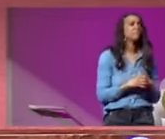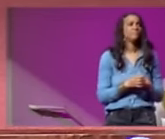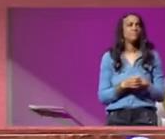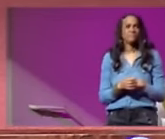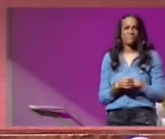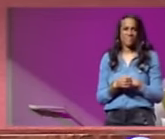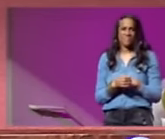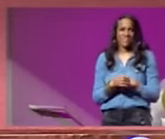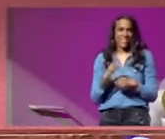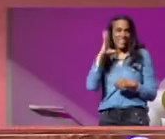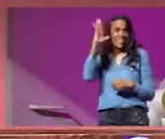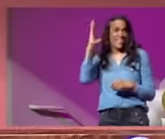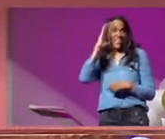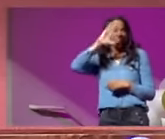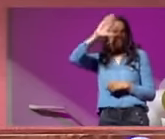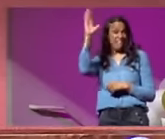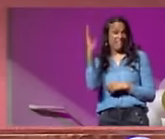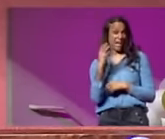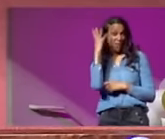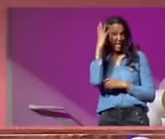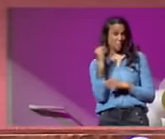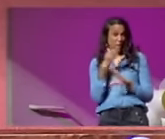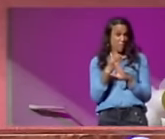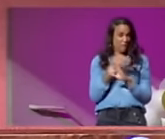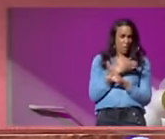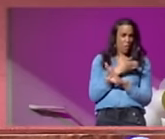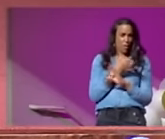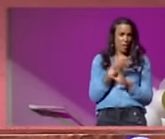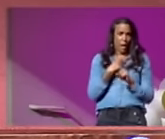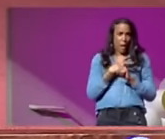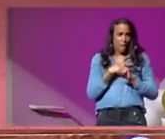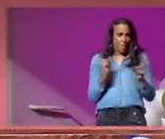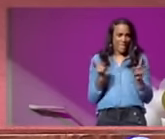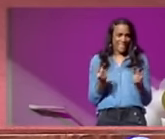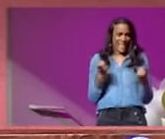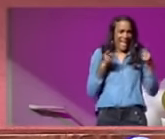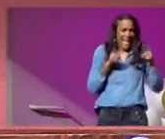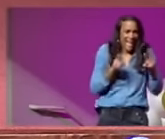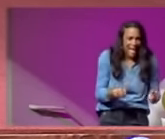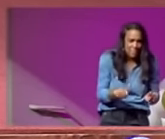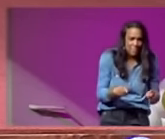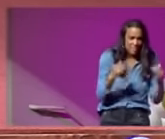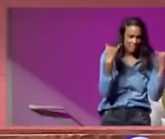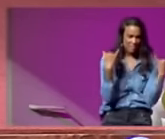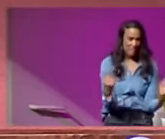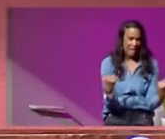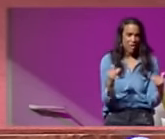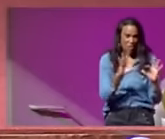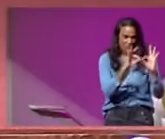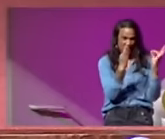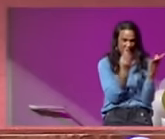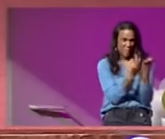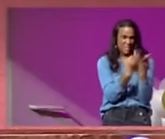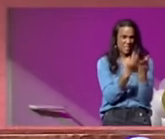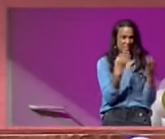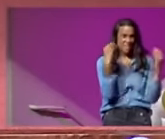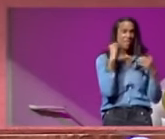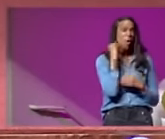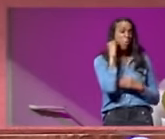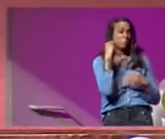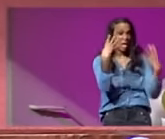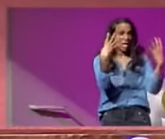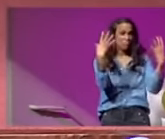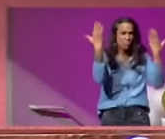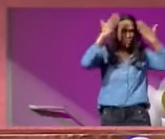a generation event, but now they find themselves in the dark at Christmas. Listen to